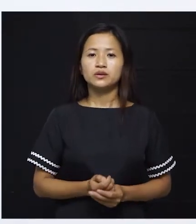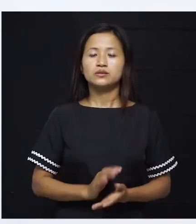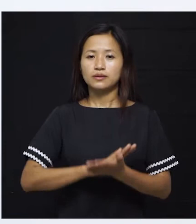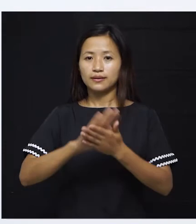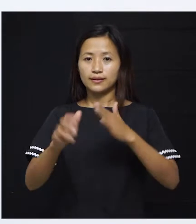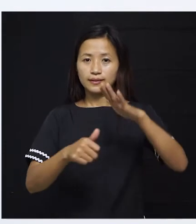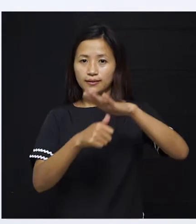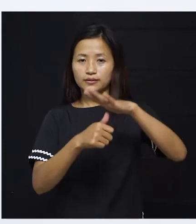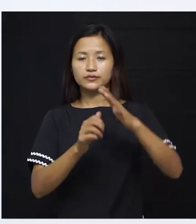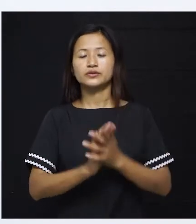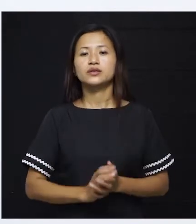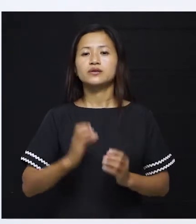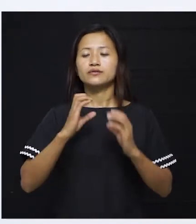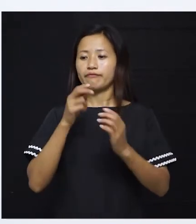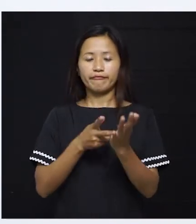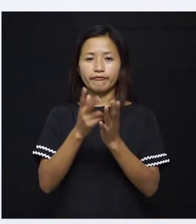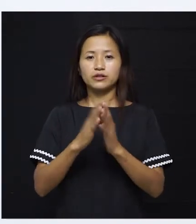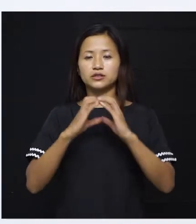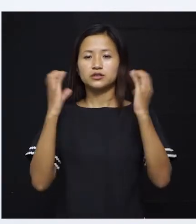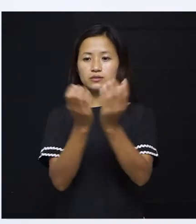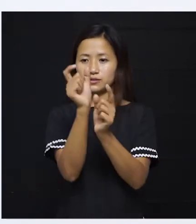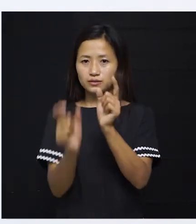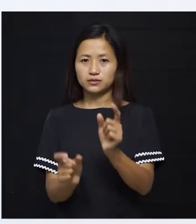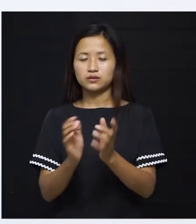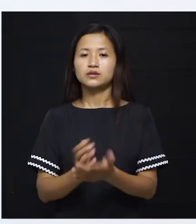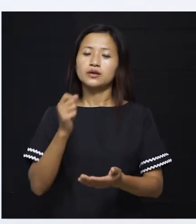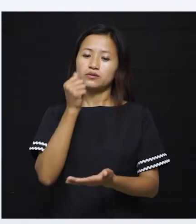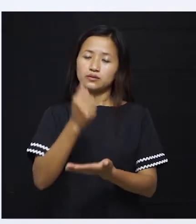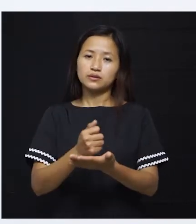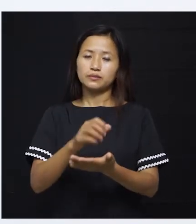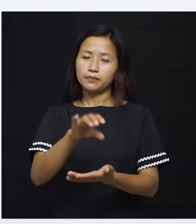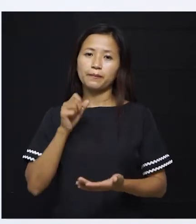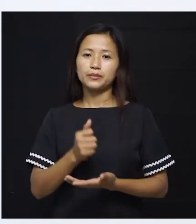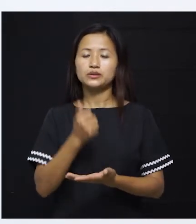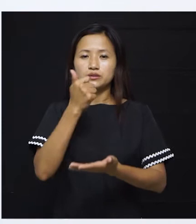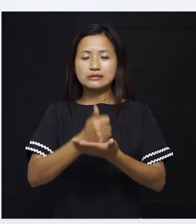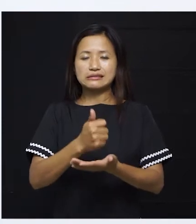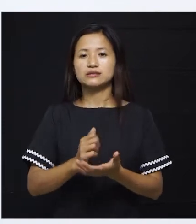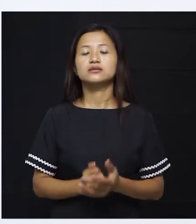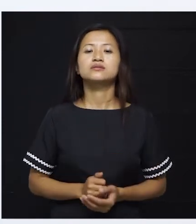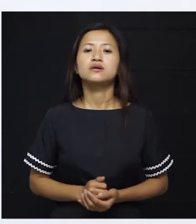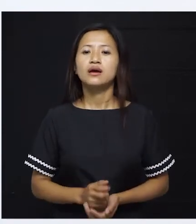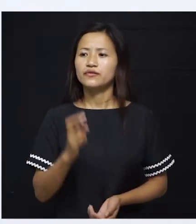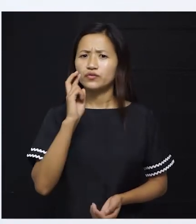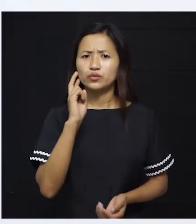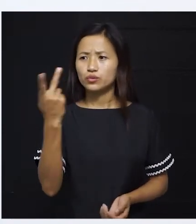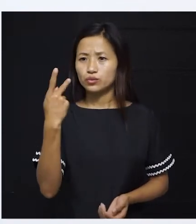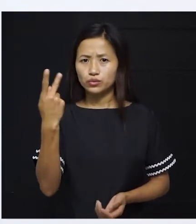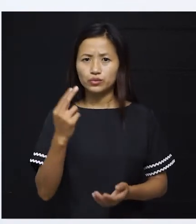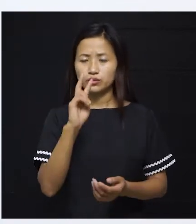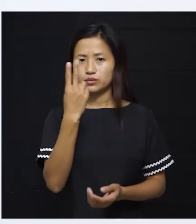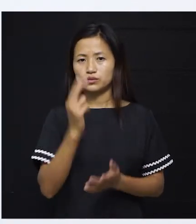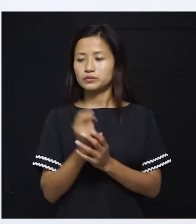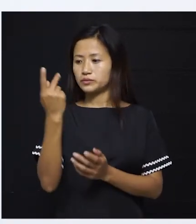of the village council, he used to take the major decisions. Like for example, if two person has a land